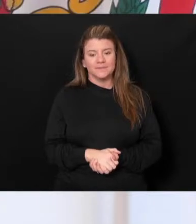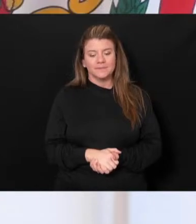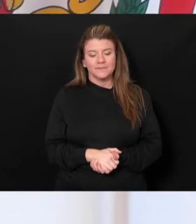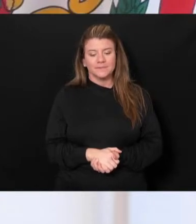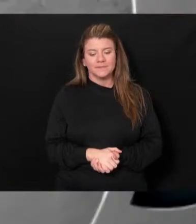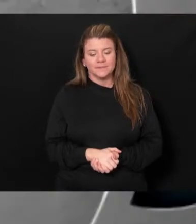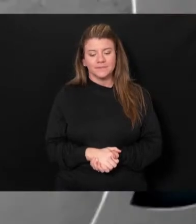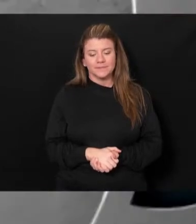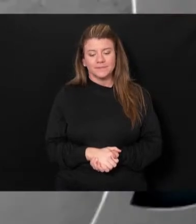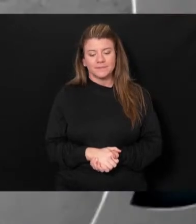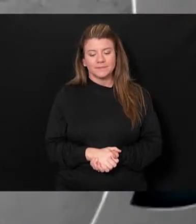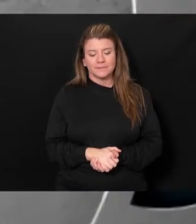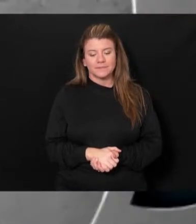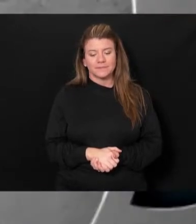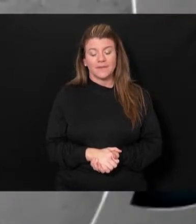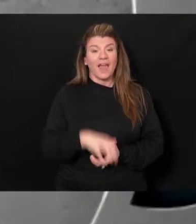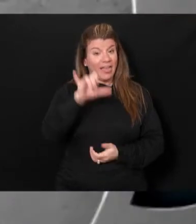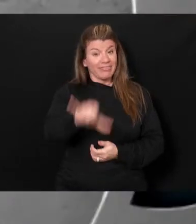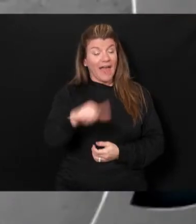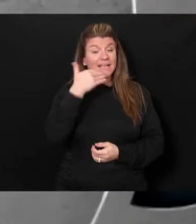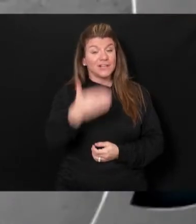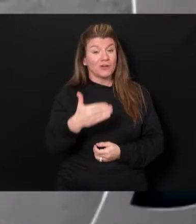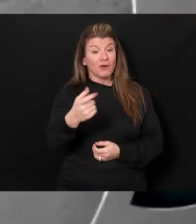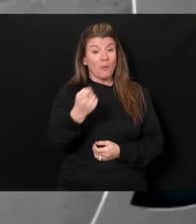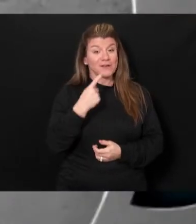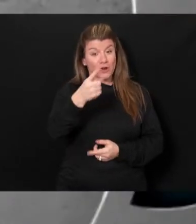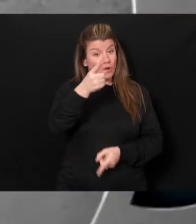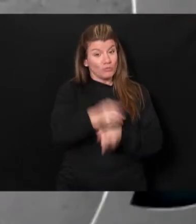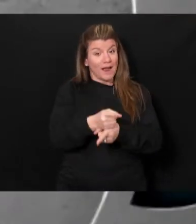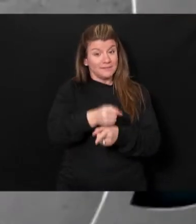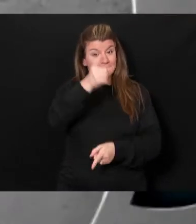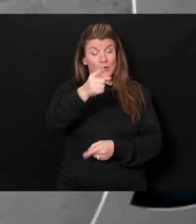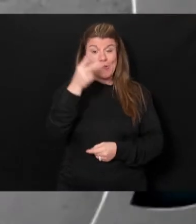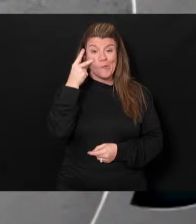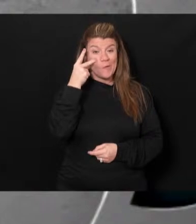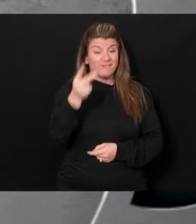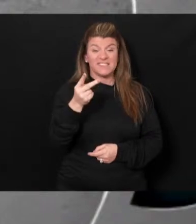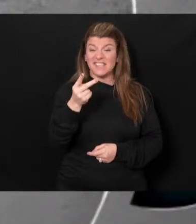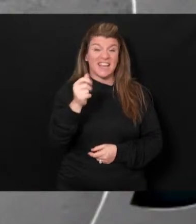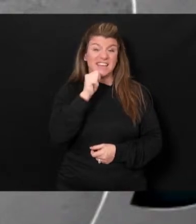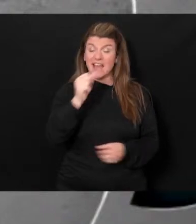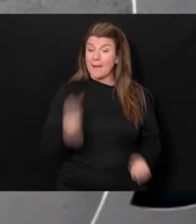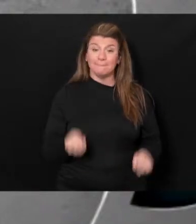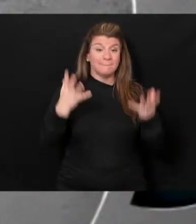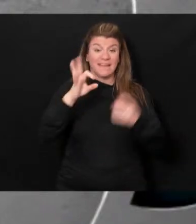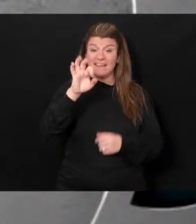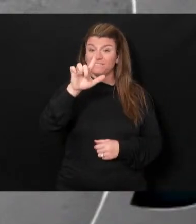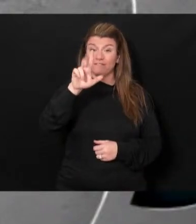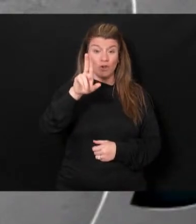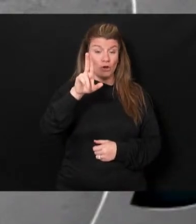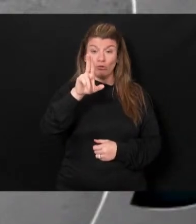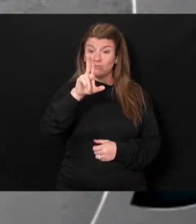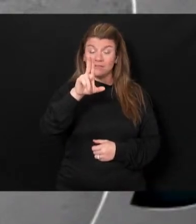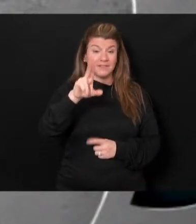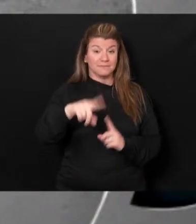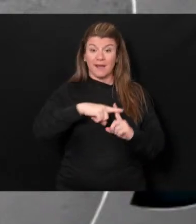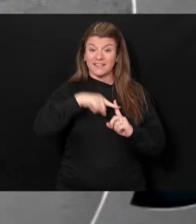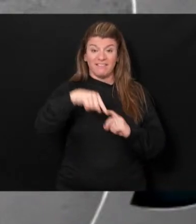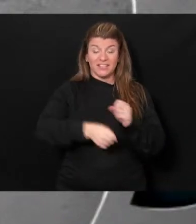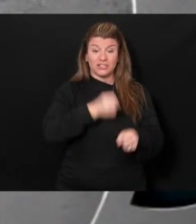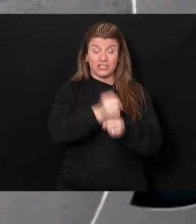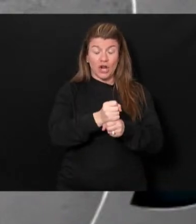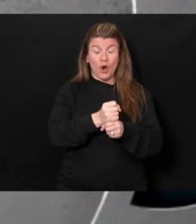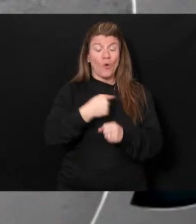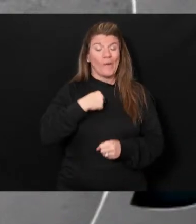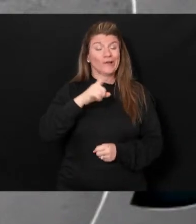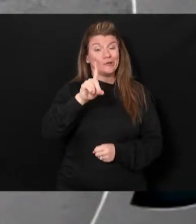Sure. Phil, that is a good question, and you're right. We've seen not many flu cases this year, and we do believe it's also due to